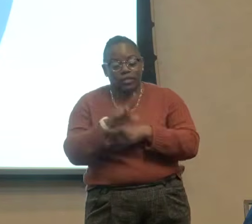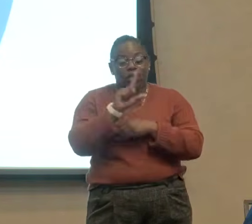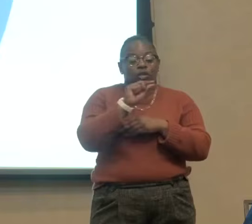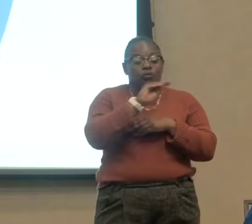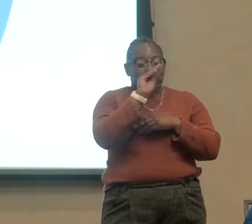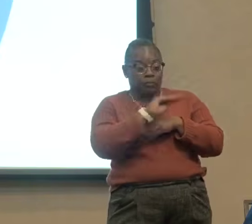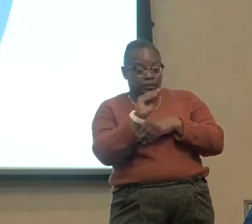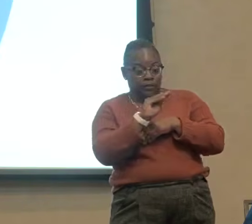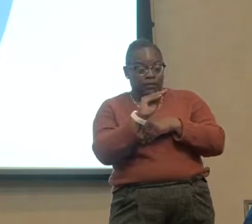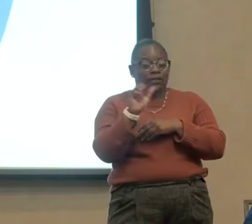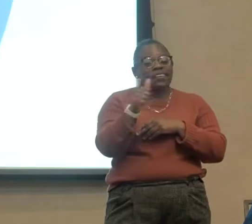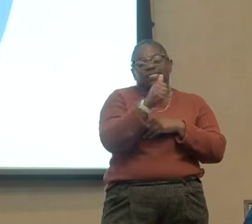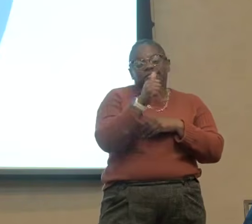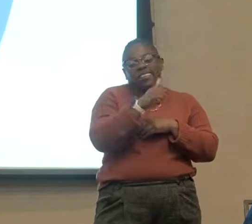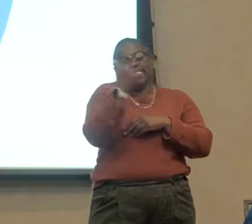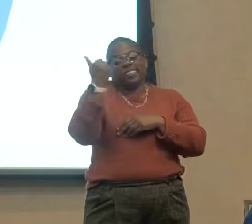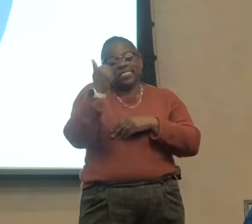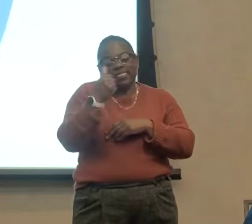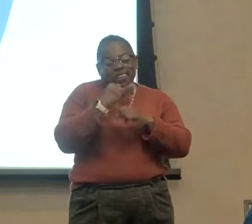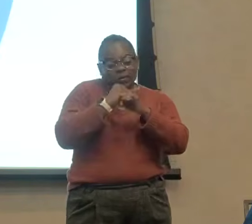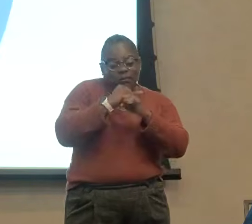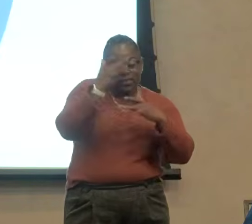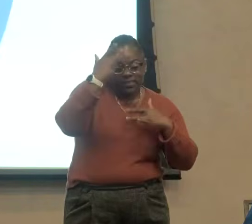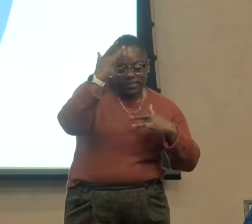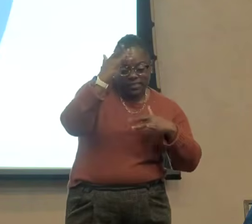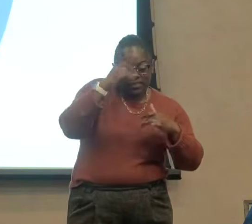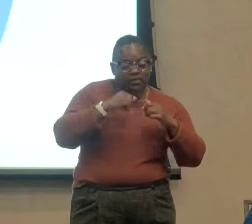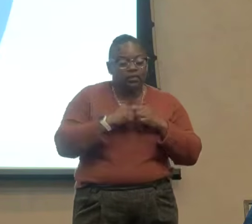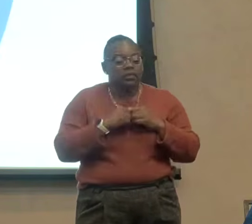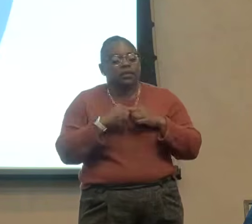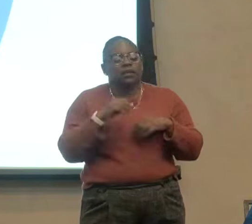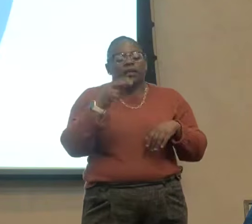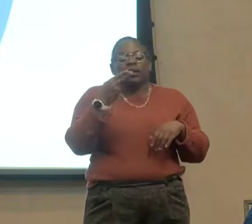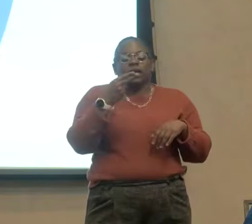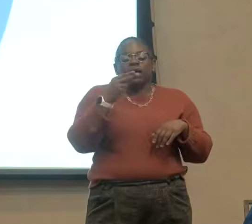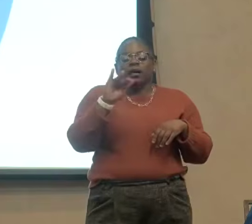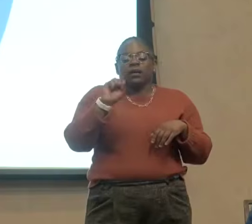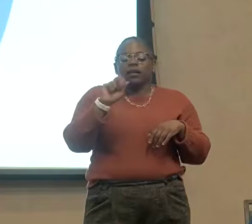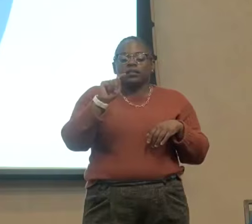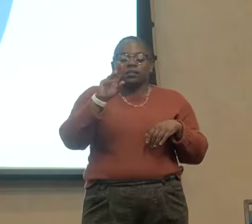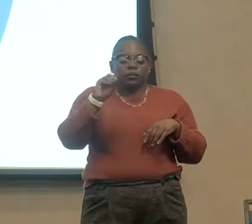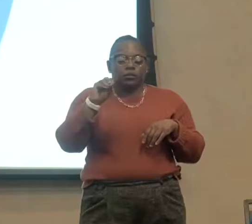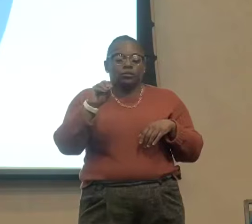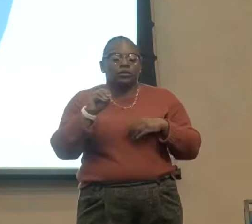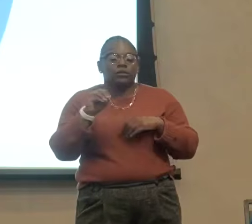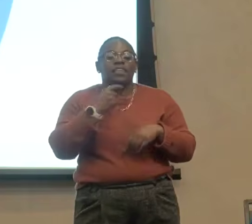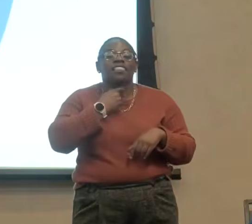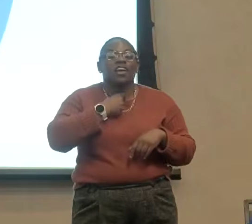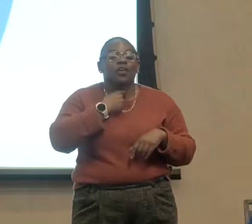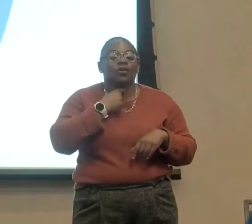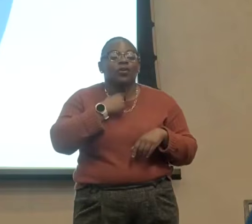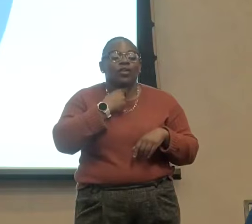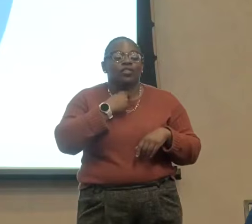chance of getting any other autoimmune disease. Most common would be Hashimoto's thyroiditis.